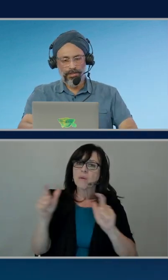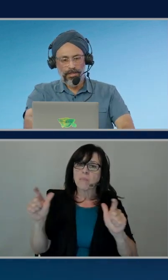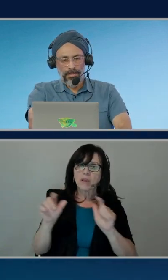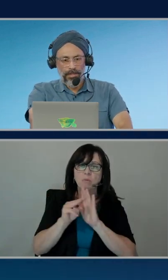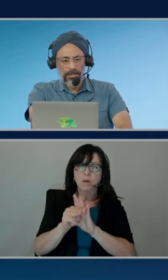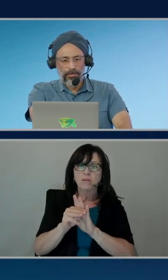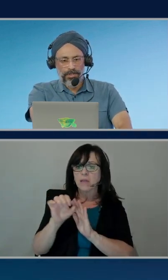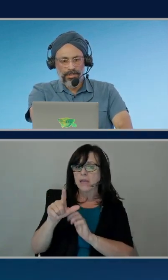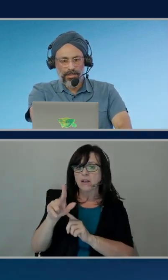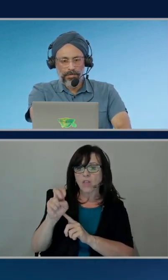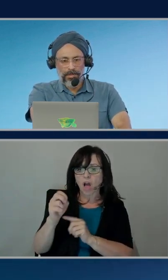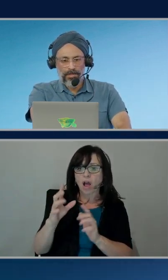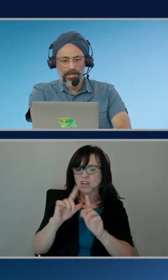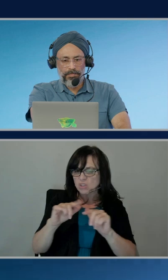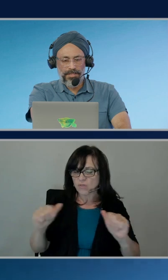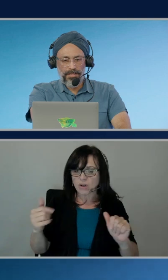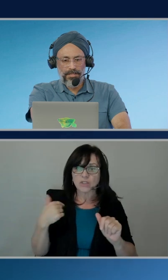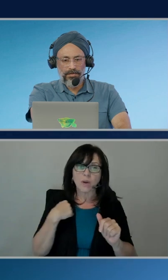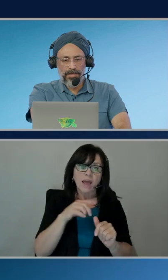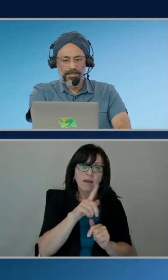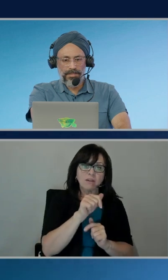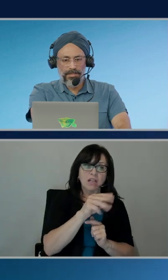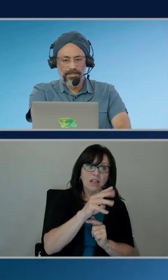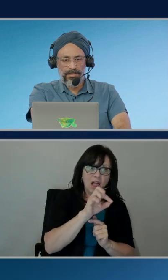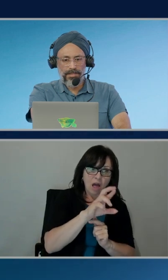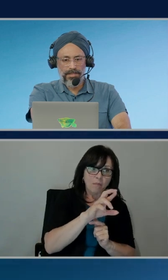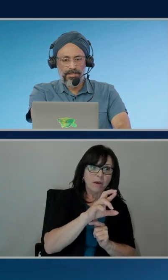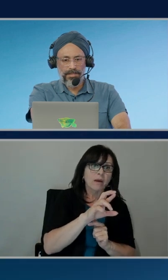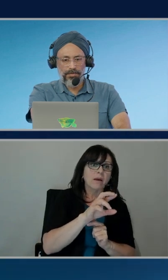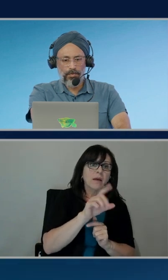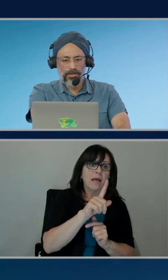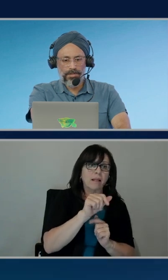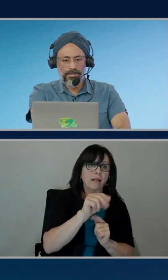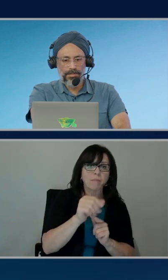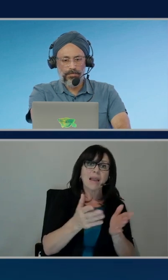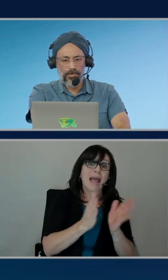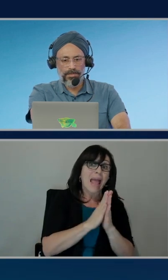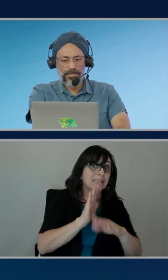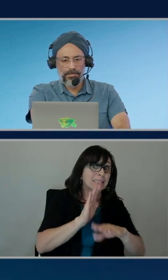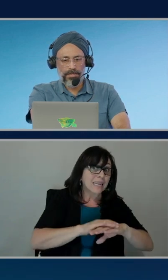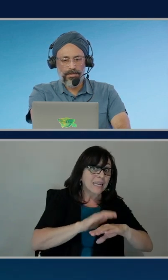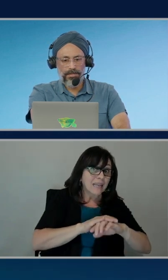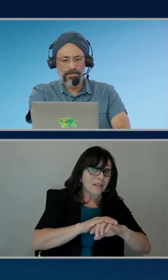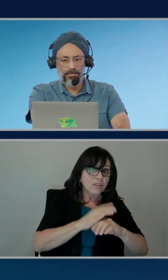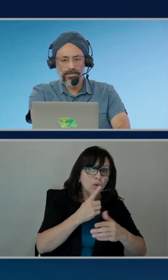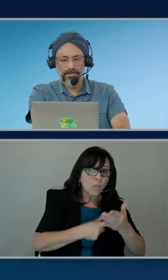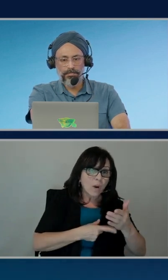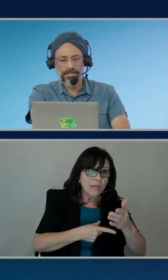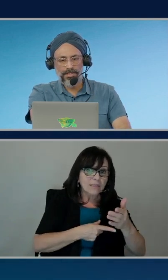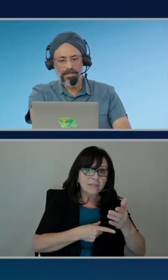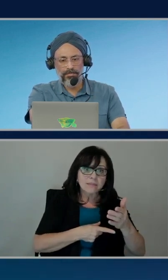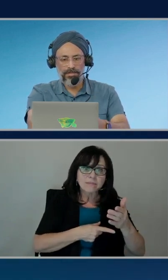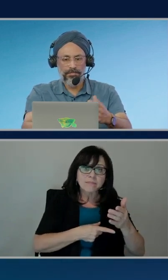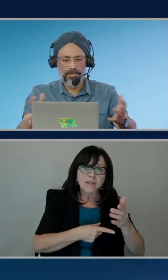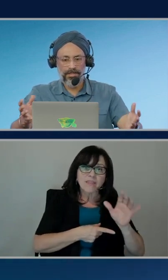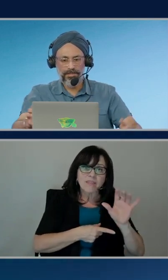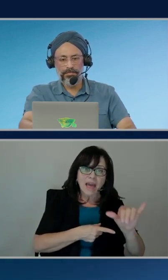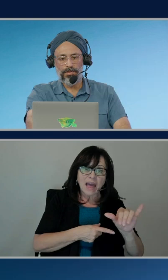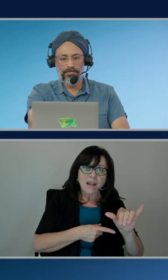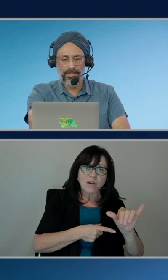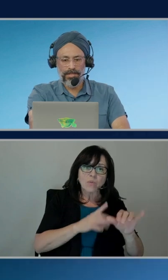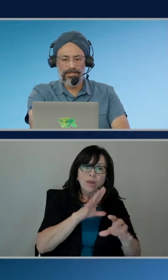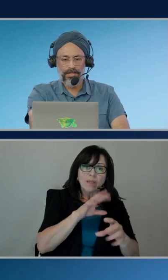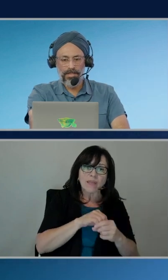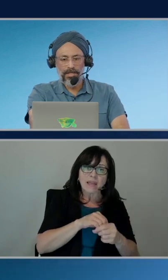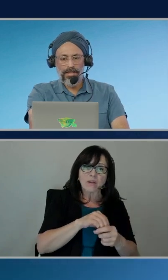forth, right? Yeah. So I take a Llama model. I basically, ask it in English, what is SageMaker 100 words? It basically will give me some